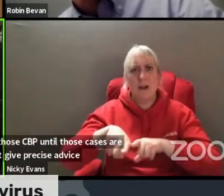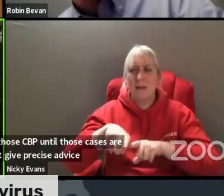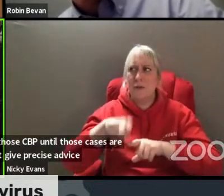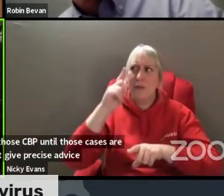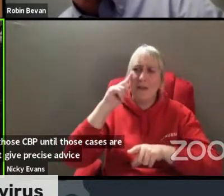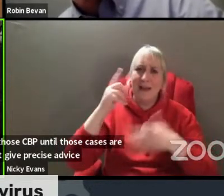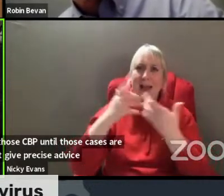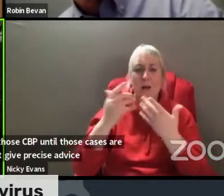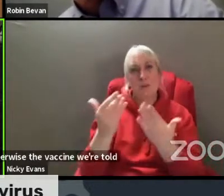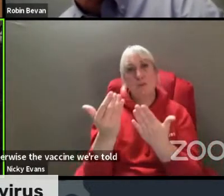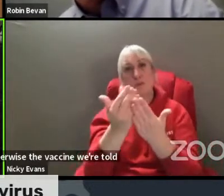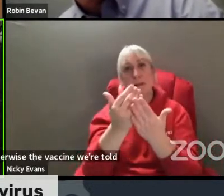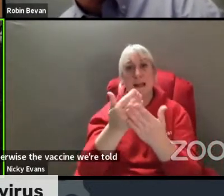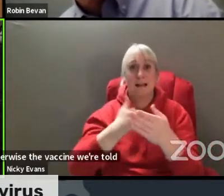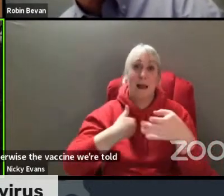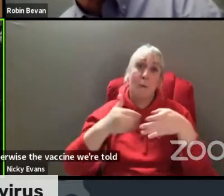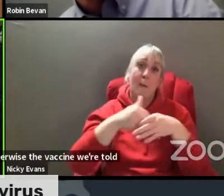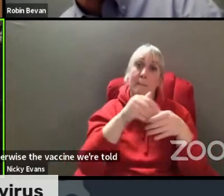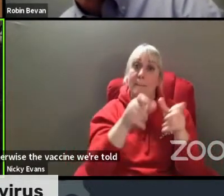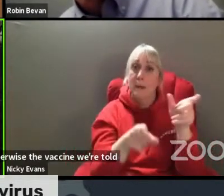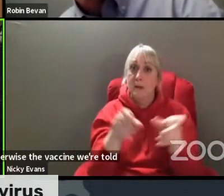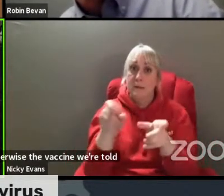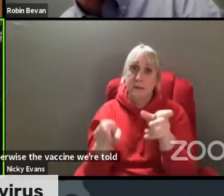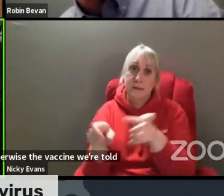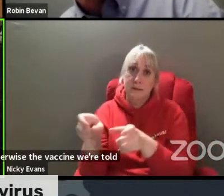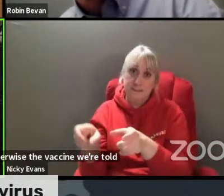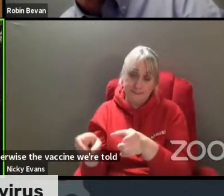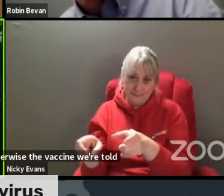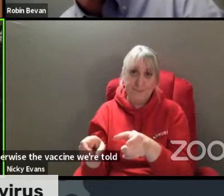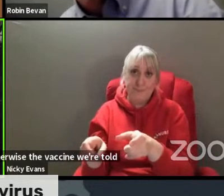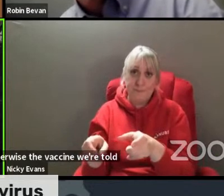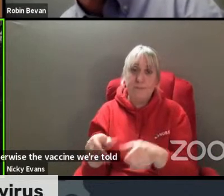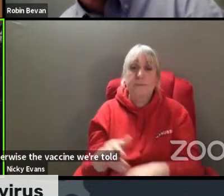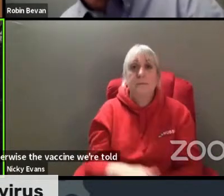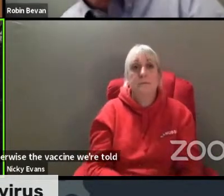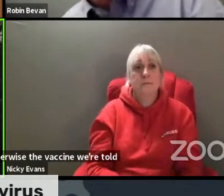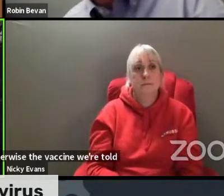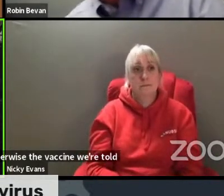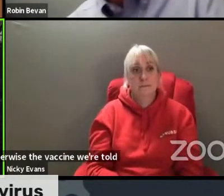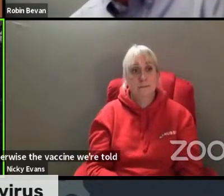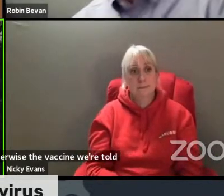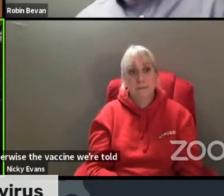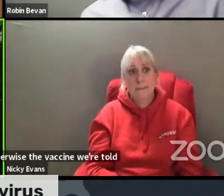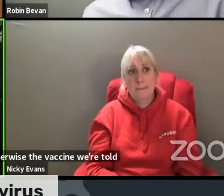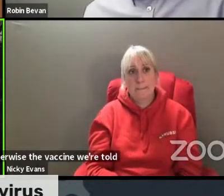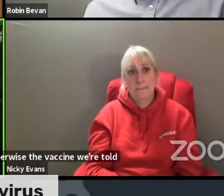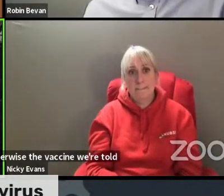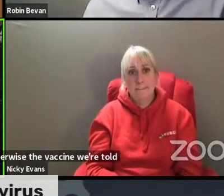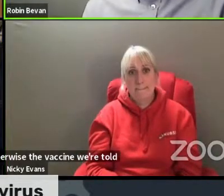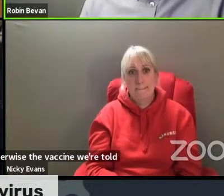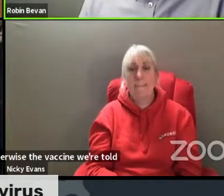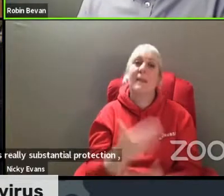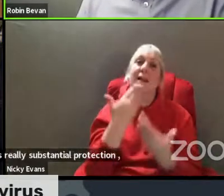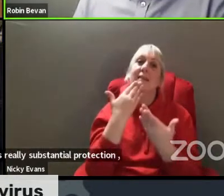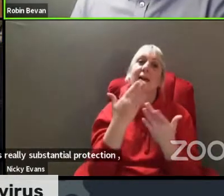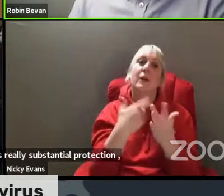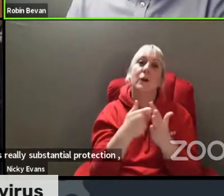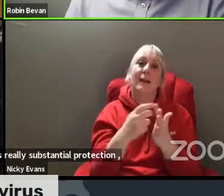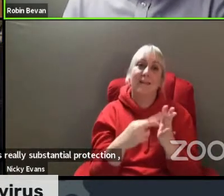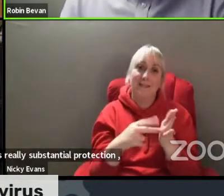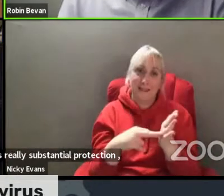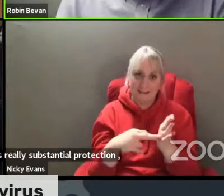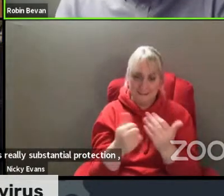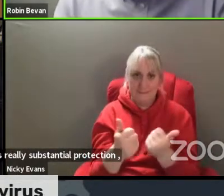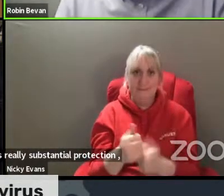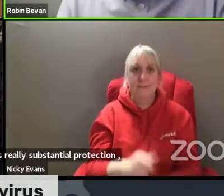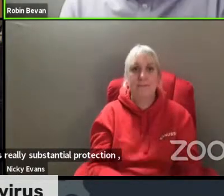our members as much as we possibly can in the political circumstances we're in. Thank you very much, Kevin. And